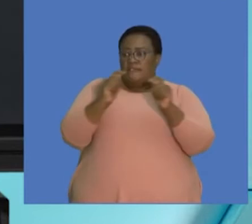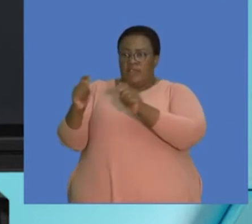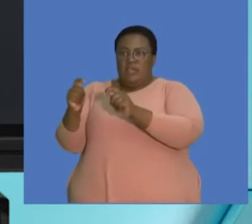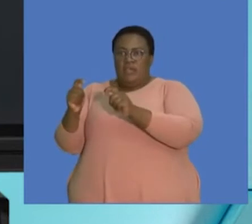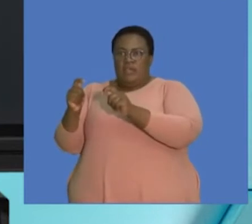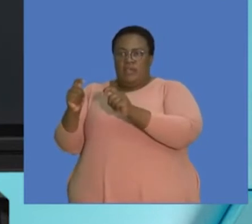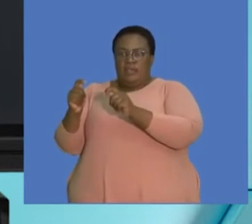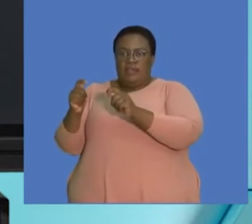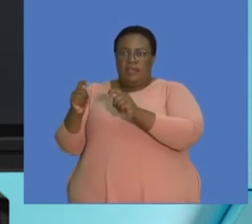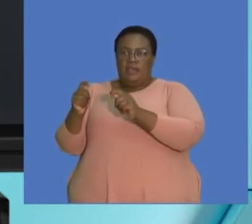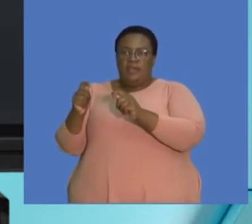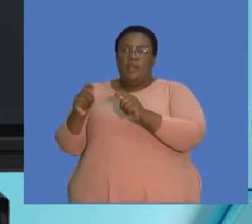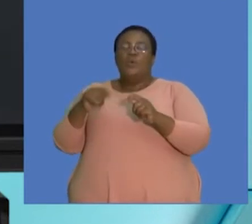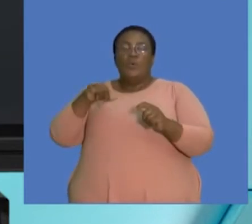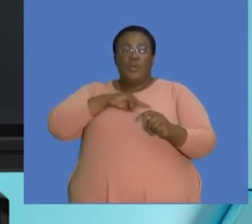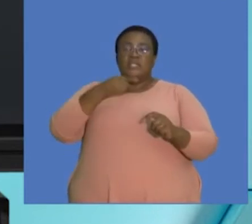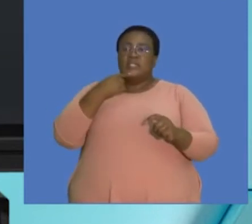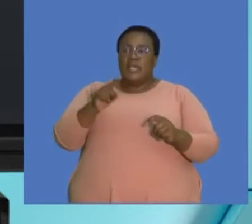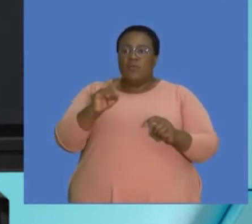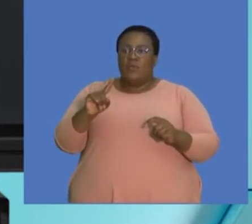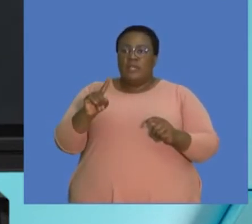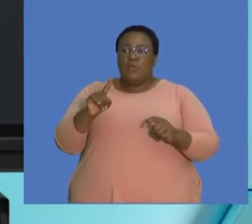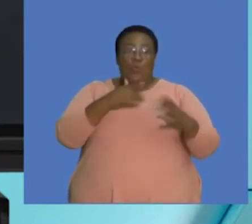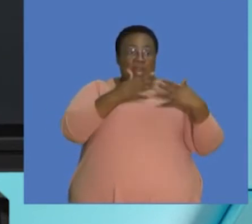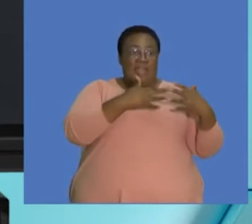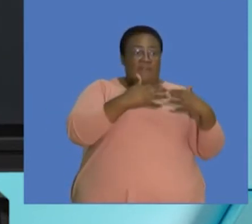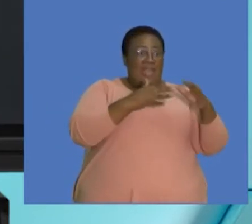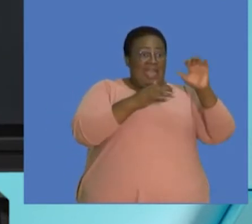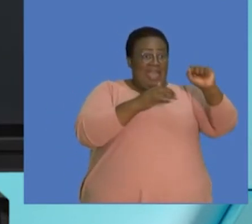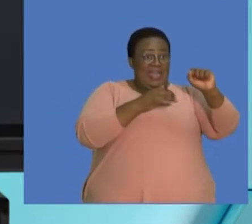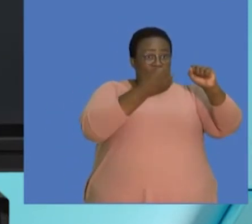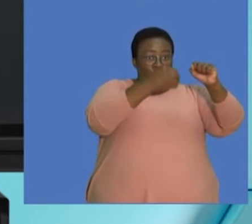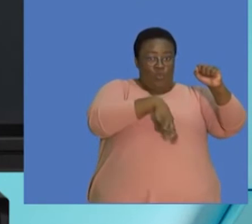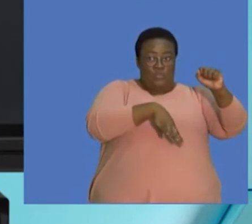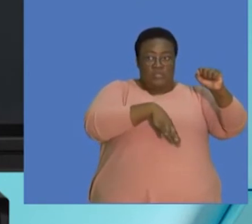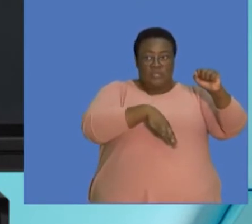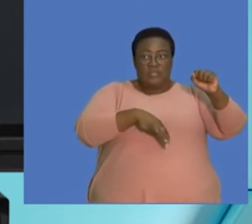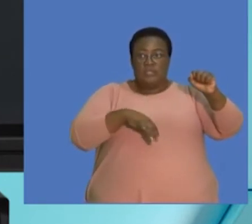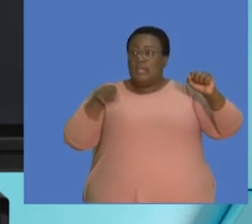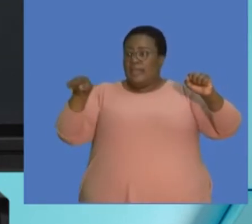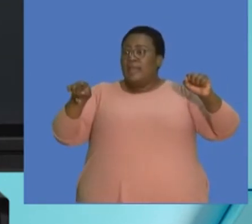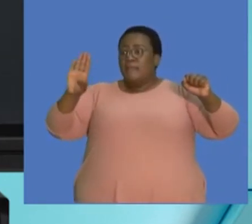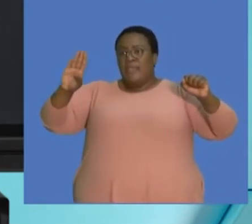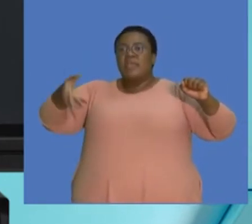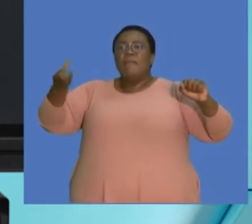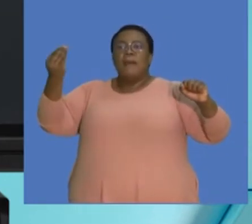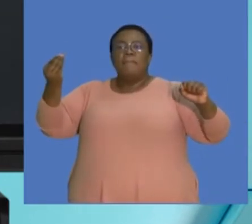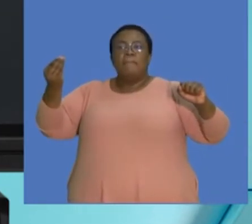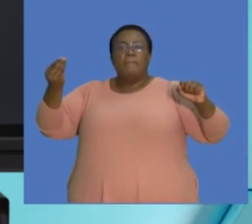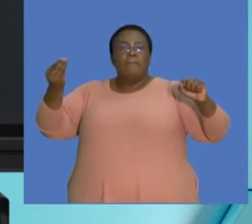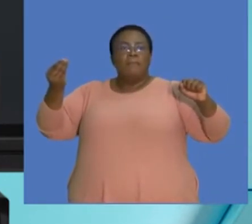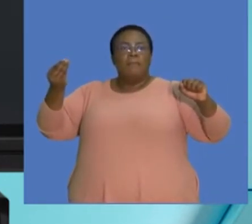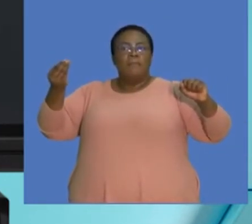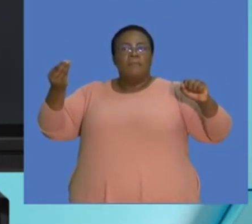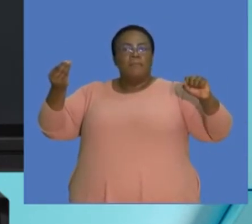material A and B, we are essentially saying that whatever A loses is exactly what B gains. So